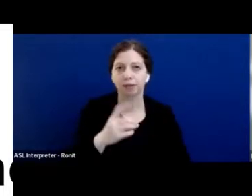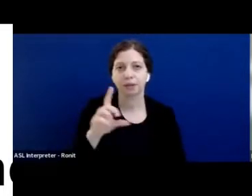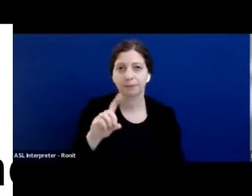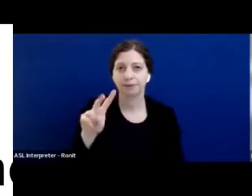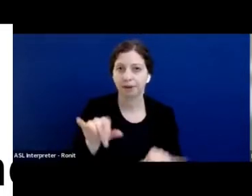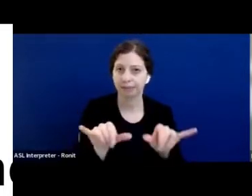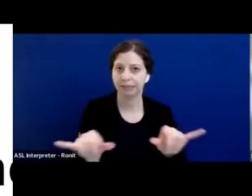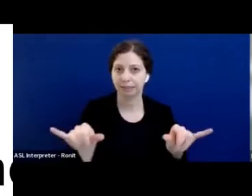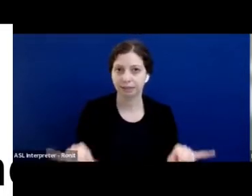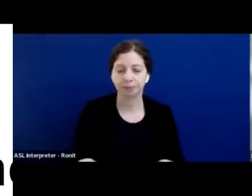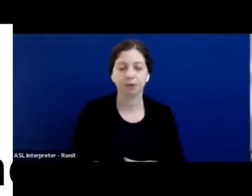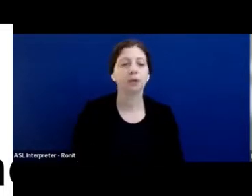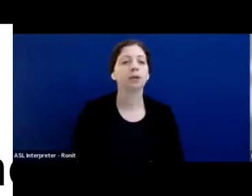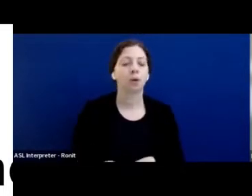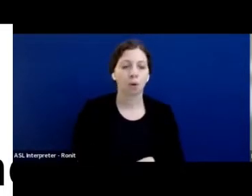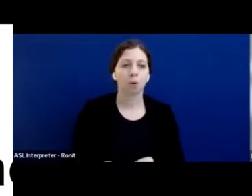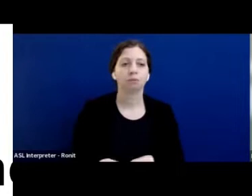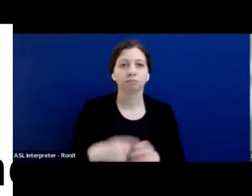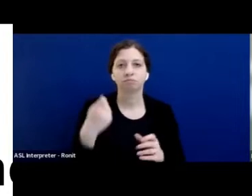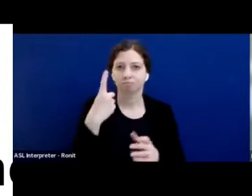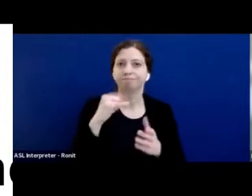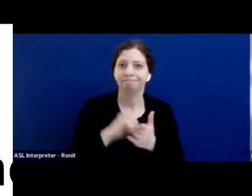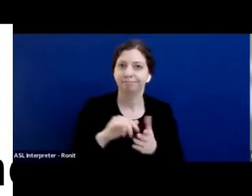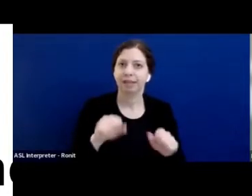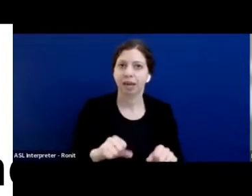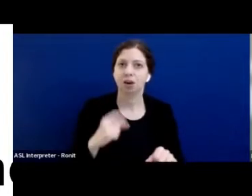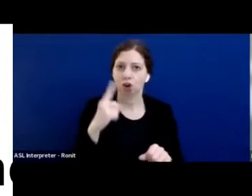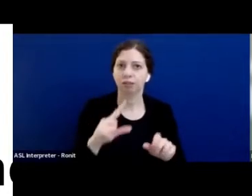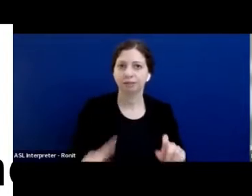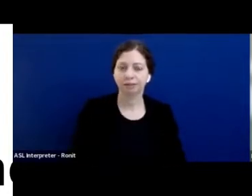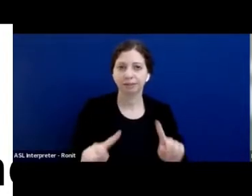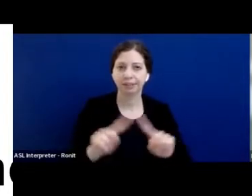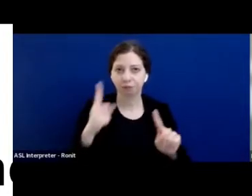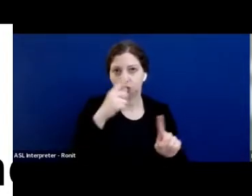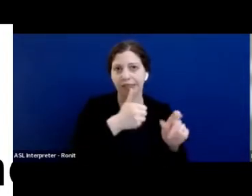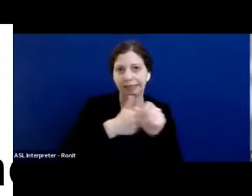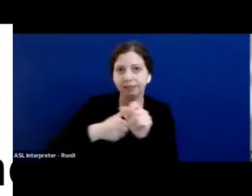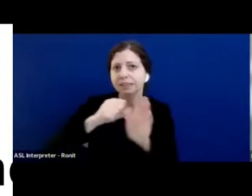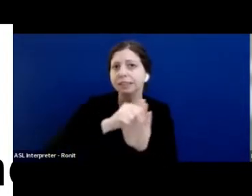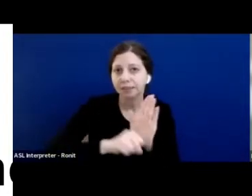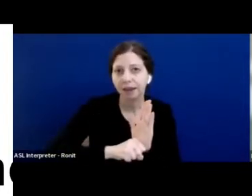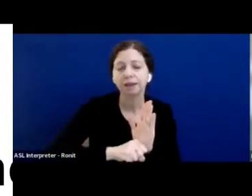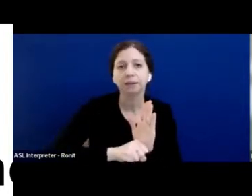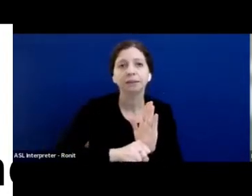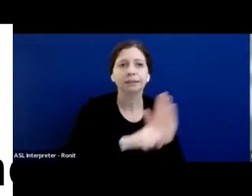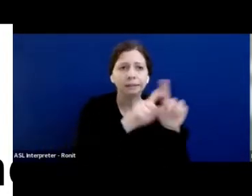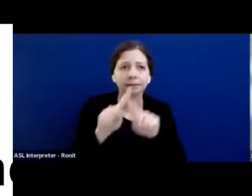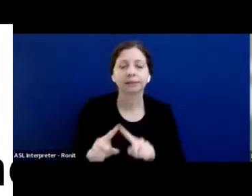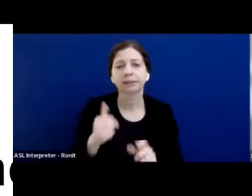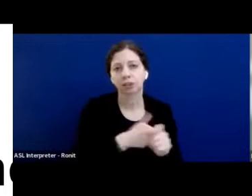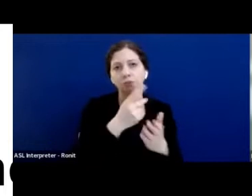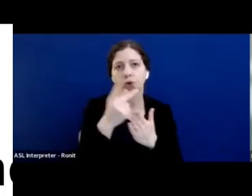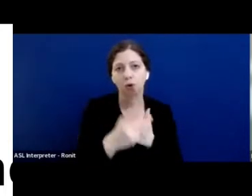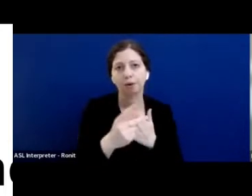system, is just to understand that it can look very, very different. Each state can look very different. Each program can look